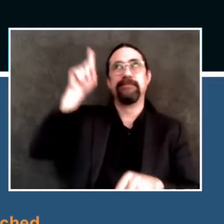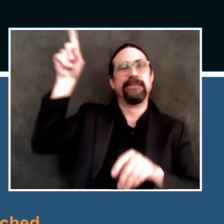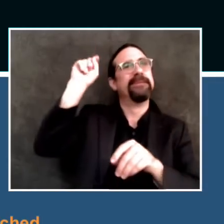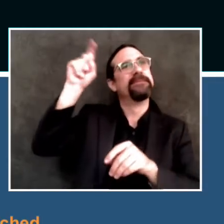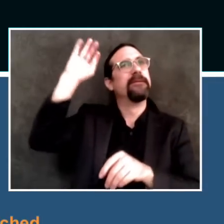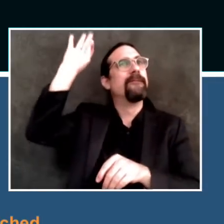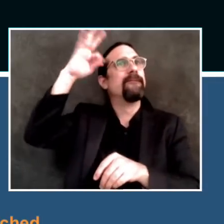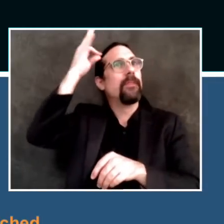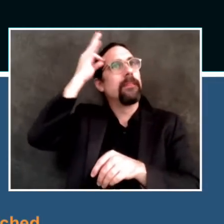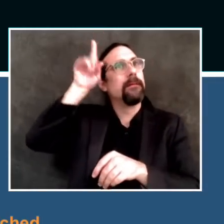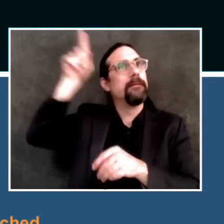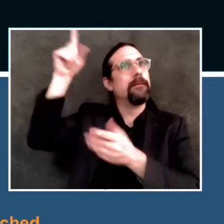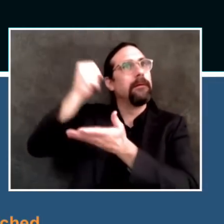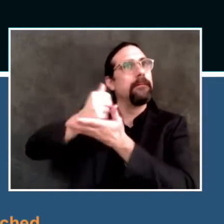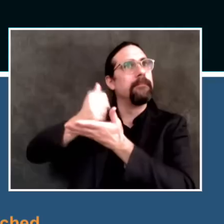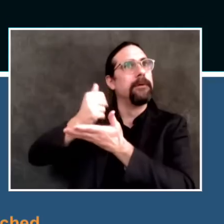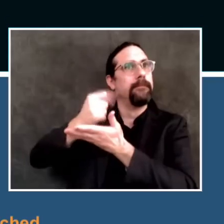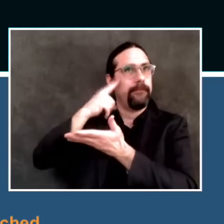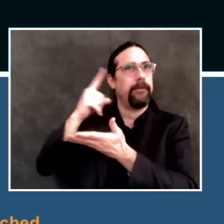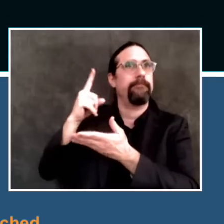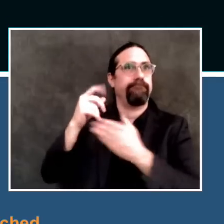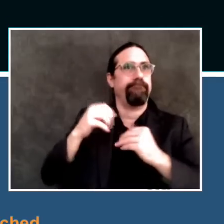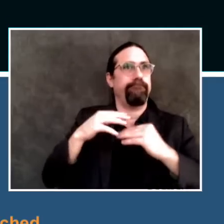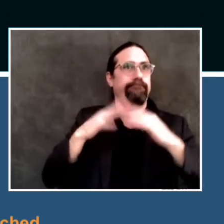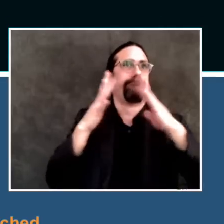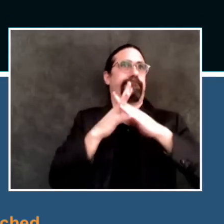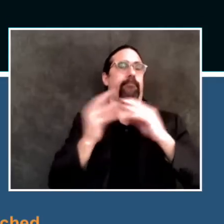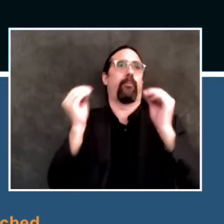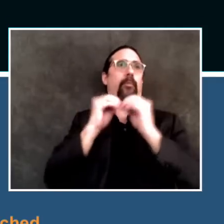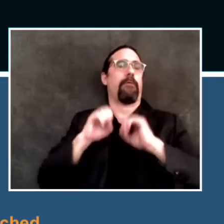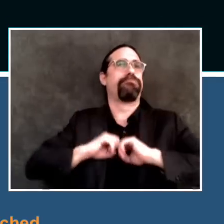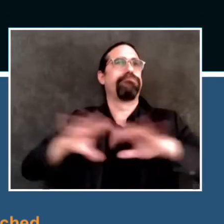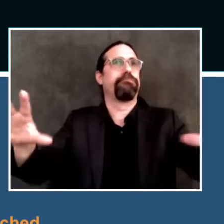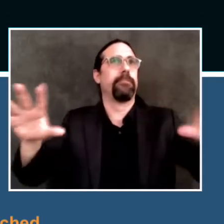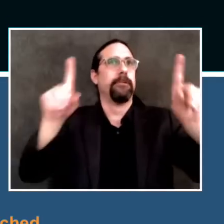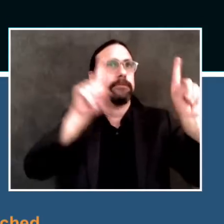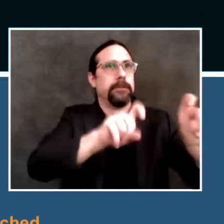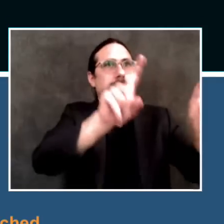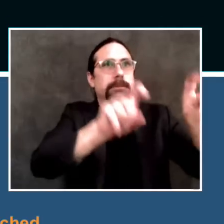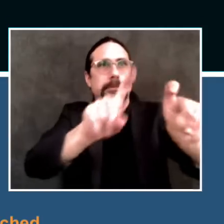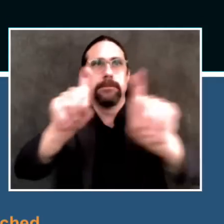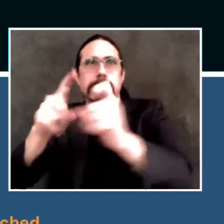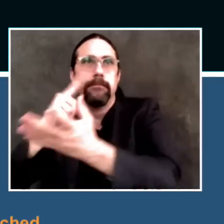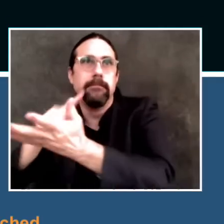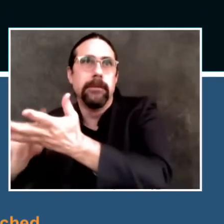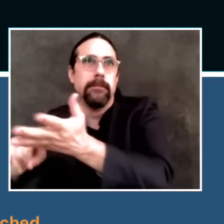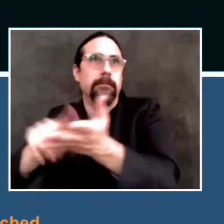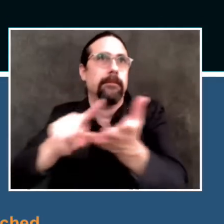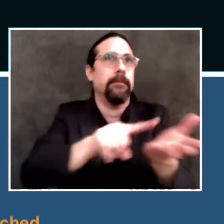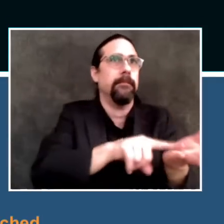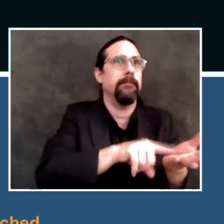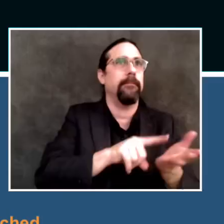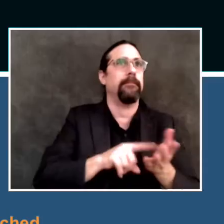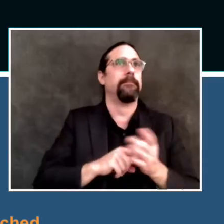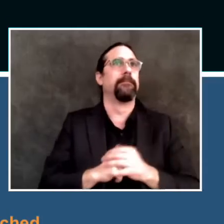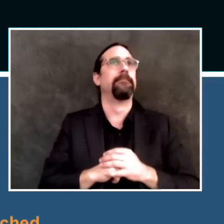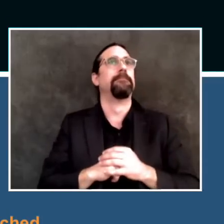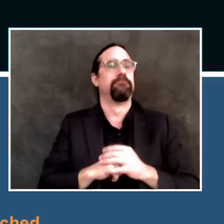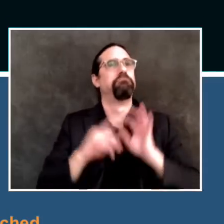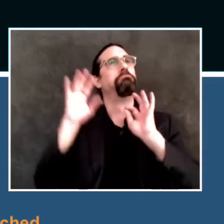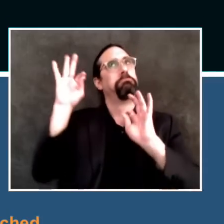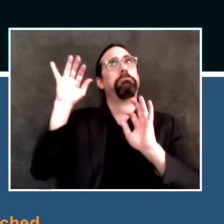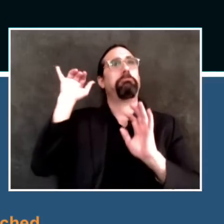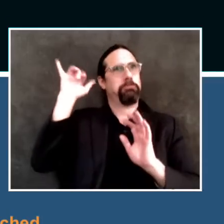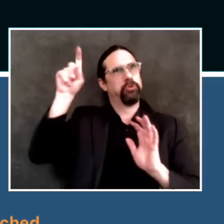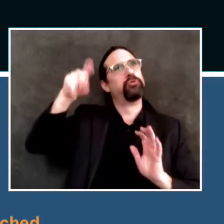we don't do things right, or if we get thrown a curveball, we might actually have to tighten the restrictions further. No one wants that,